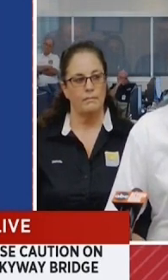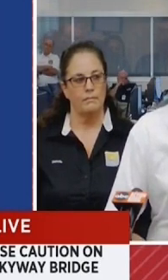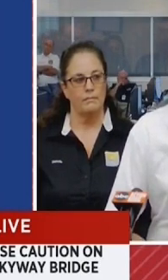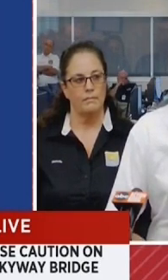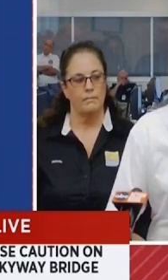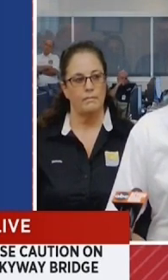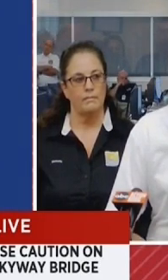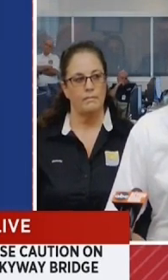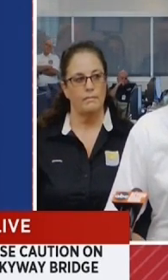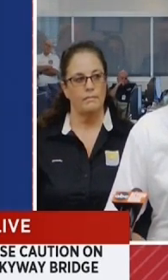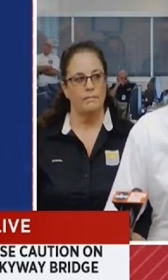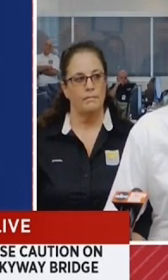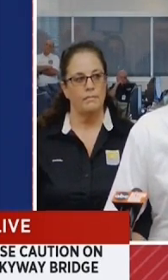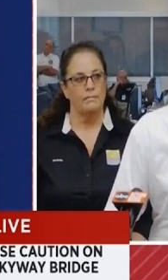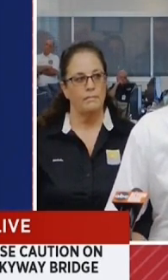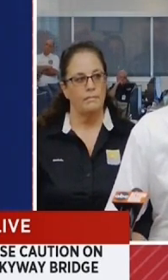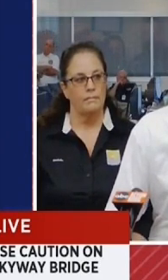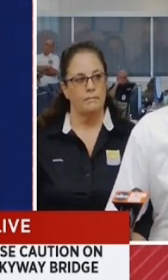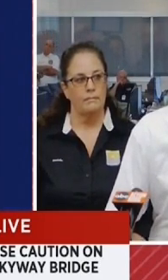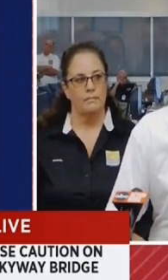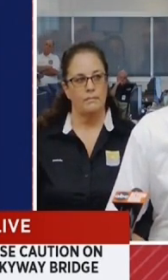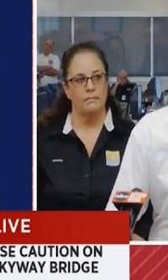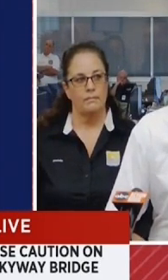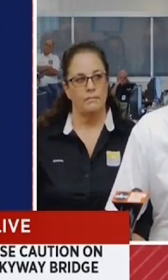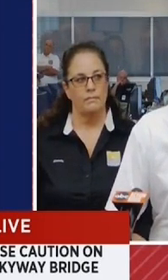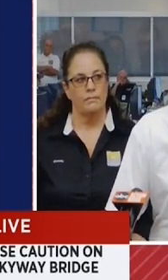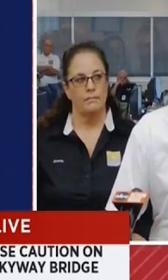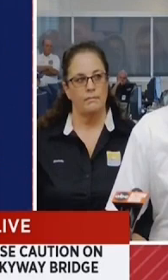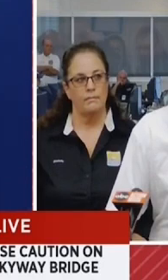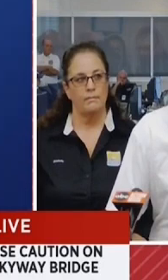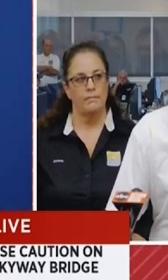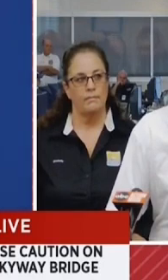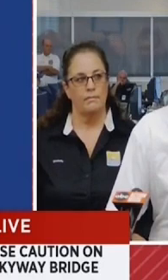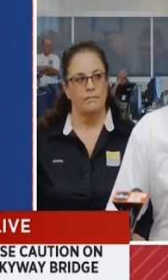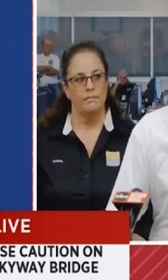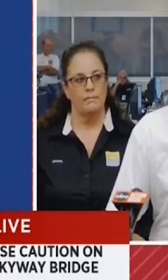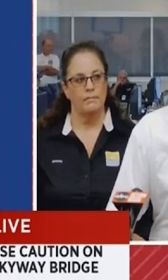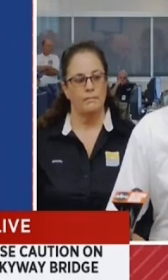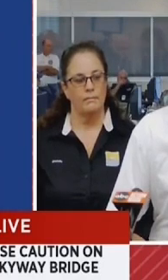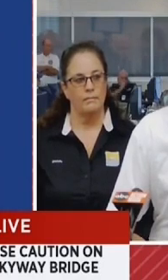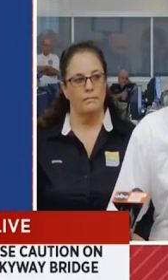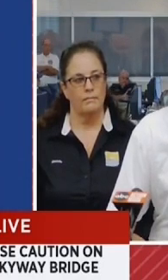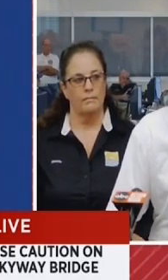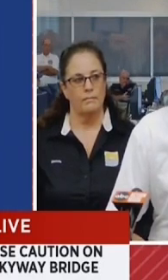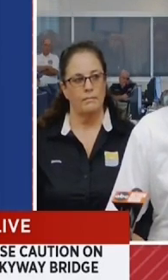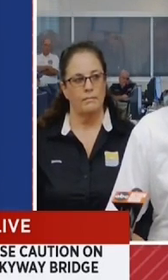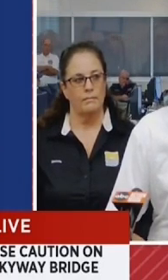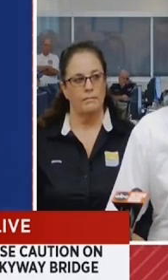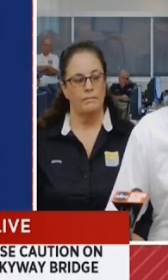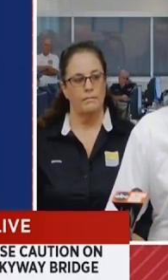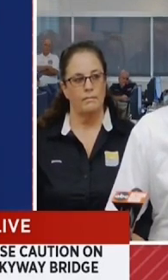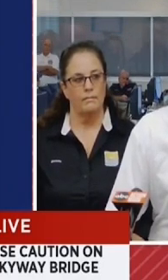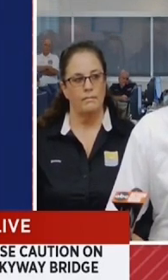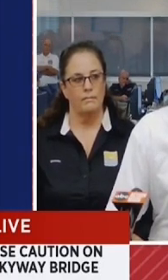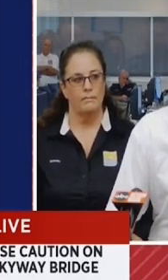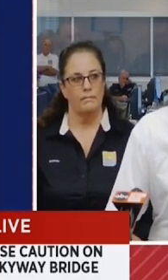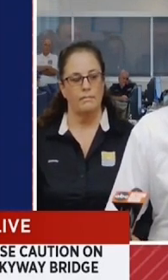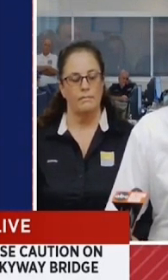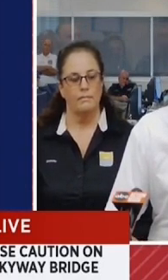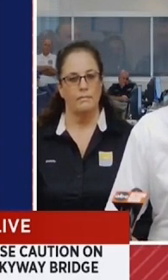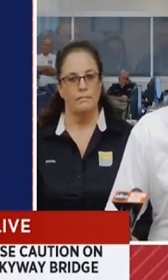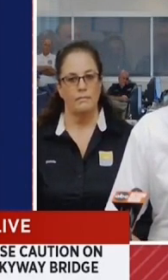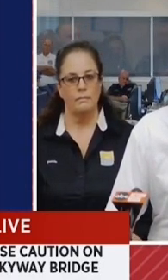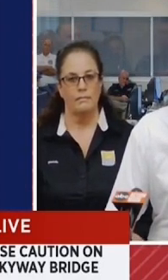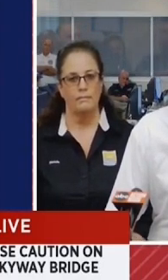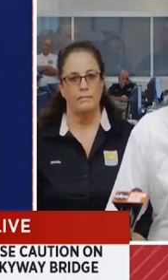to heed the warnings and get out as soon as you can. I was able to visit a couple sandbag location sites today, one